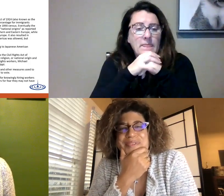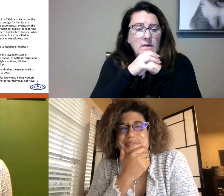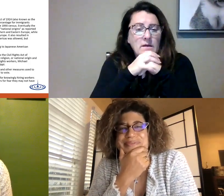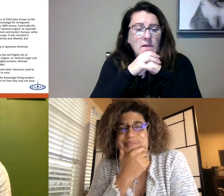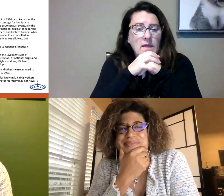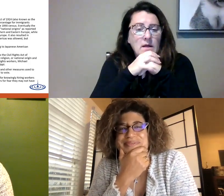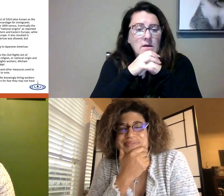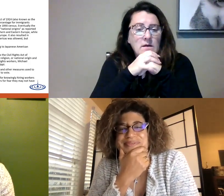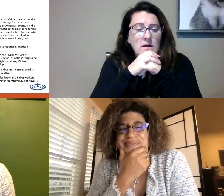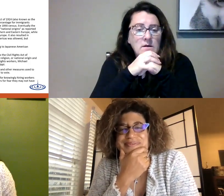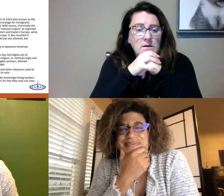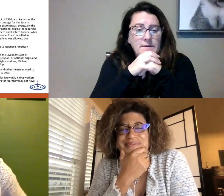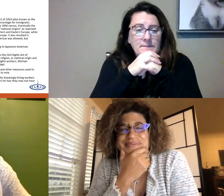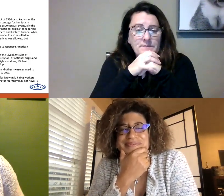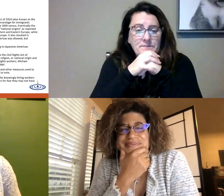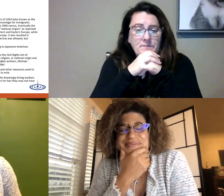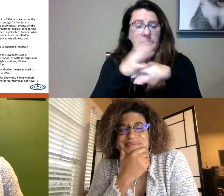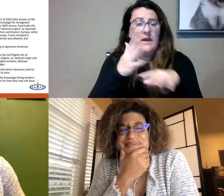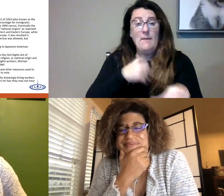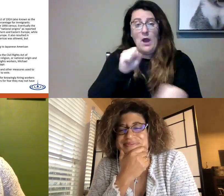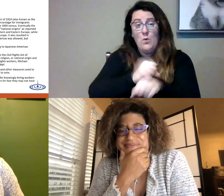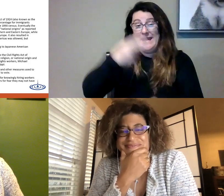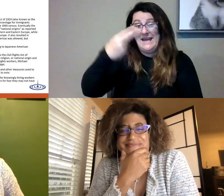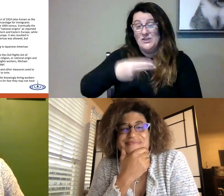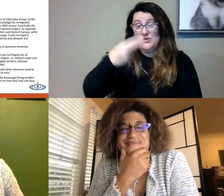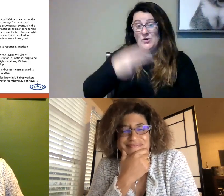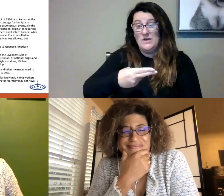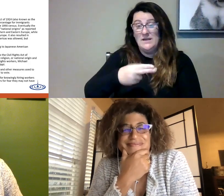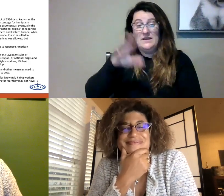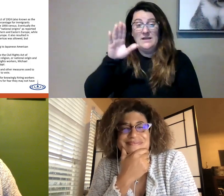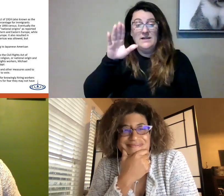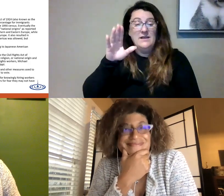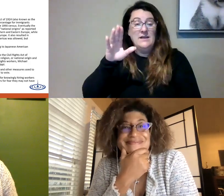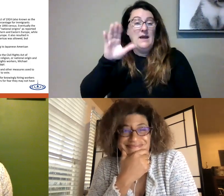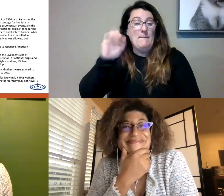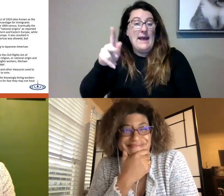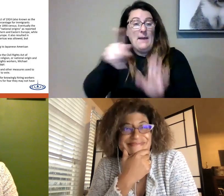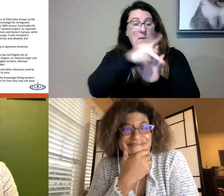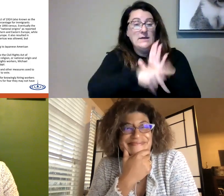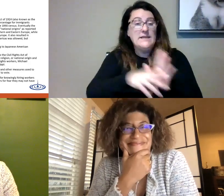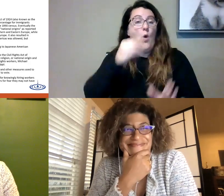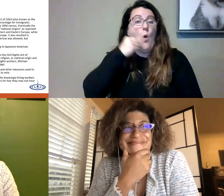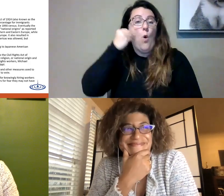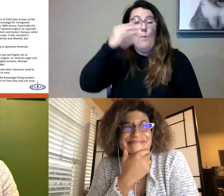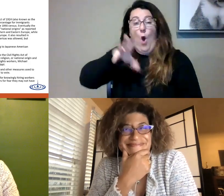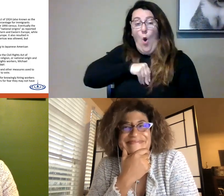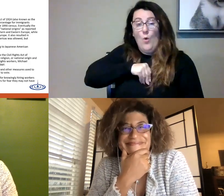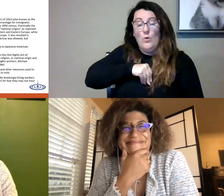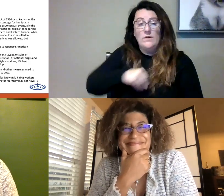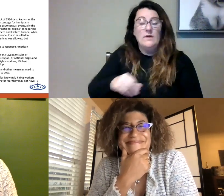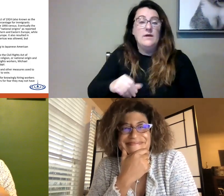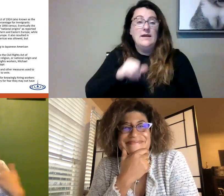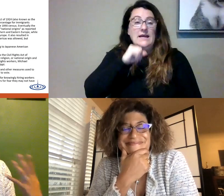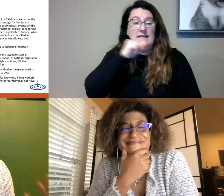know, my work history has a lot to do with banking policy and home ownership. And so here it's not a bullet,